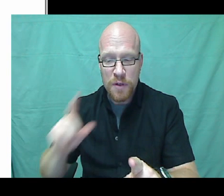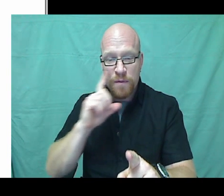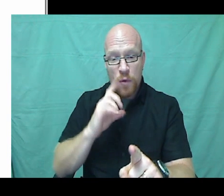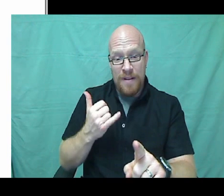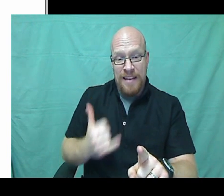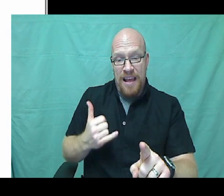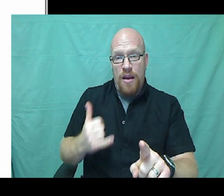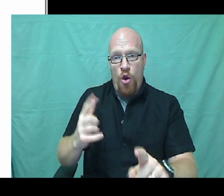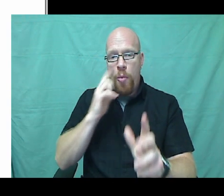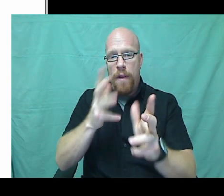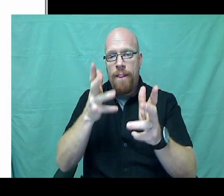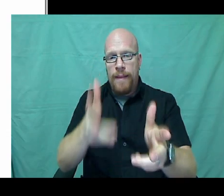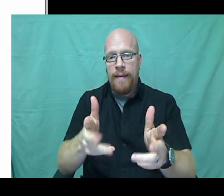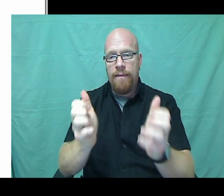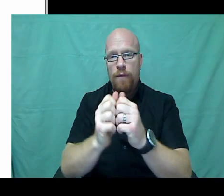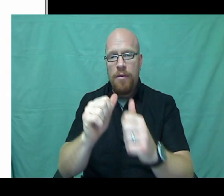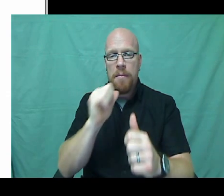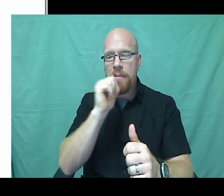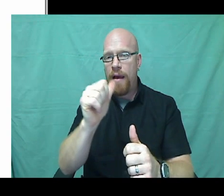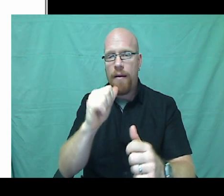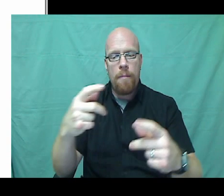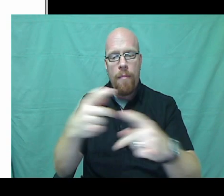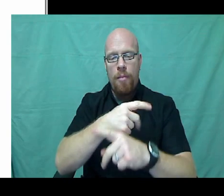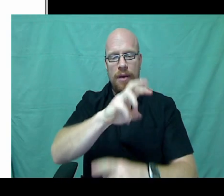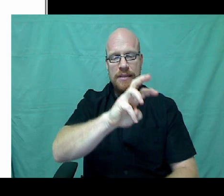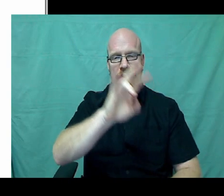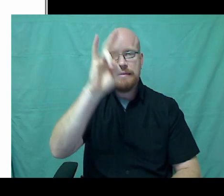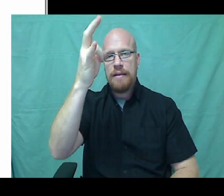So for now, we're going to leave